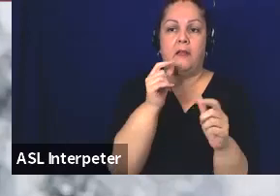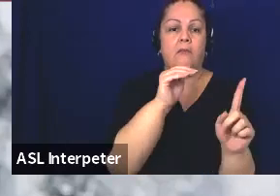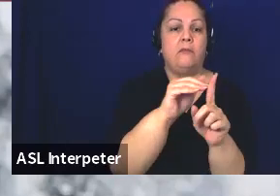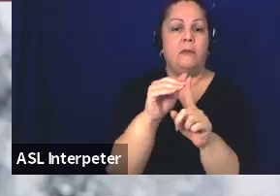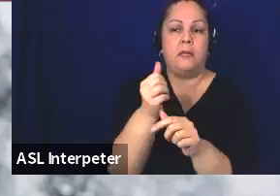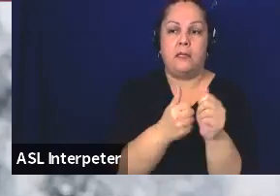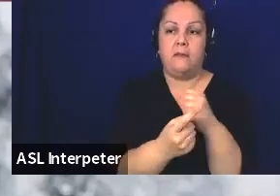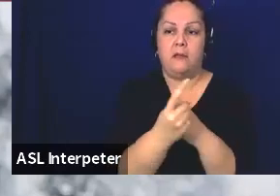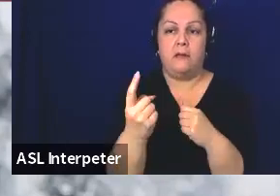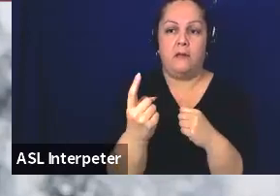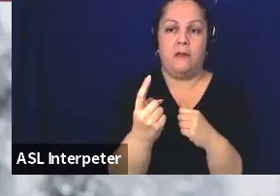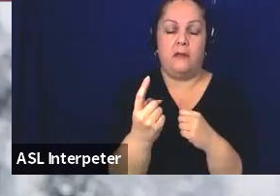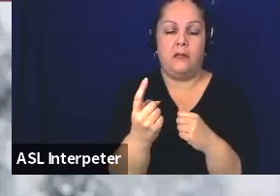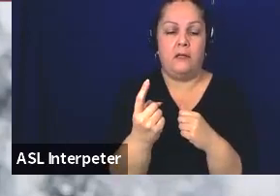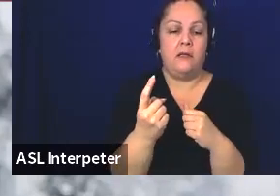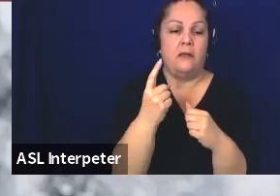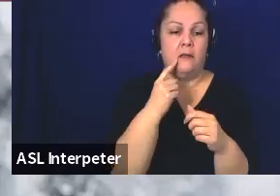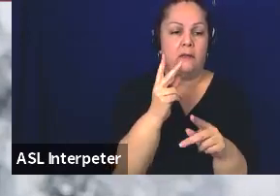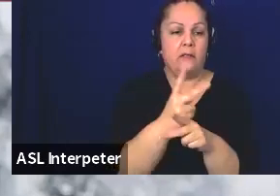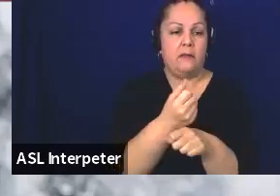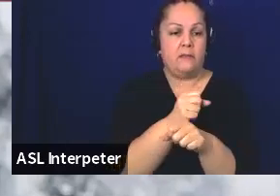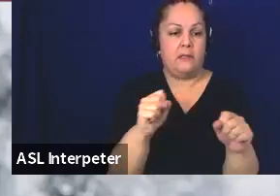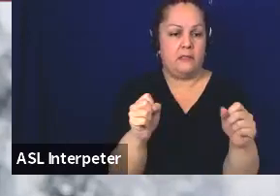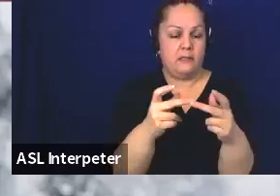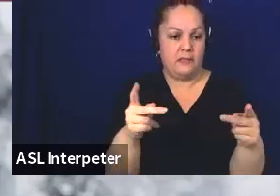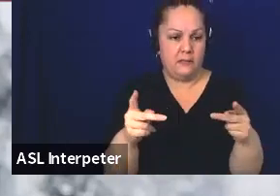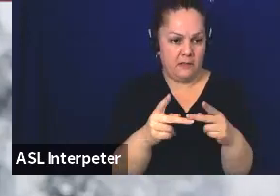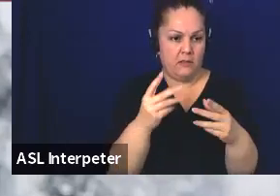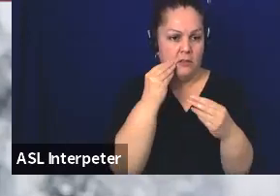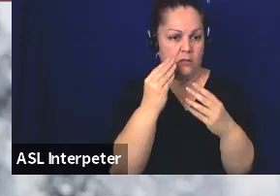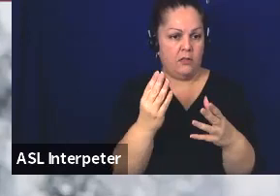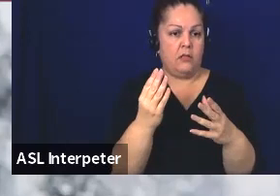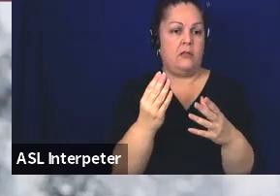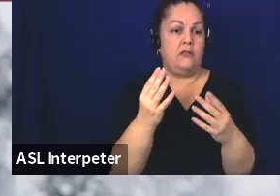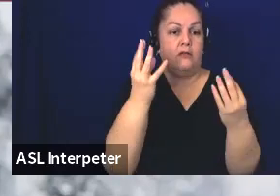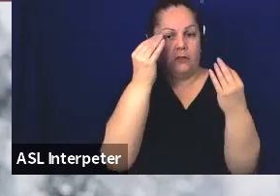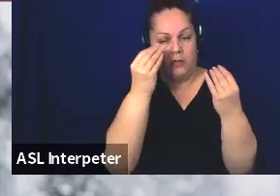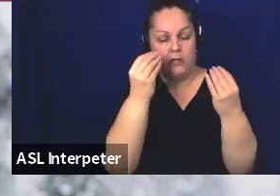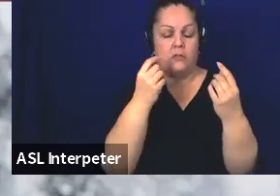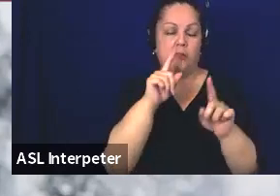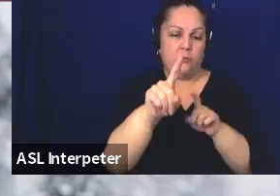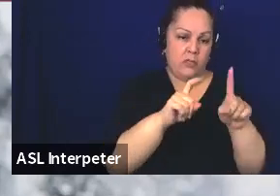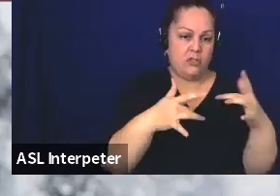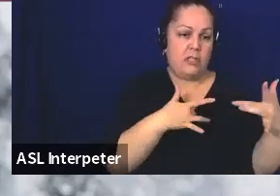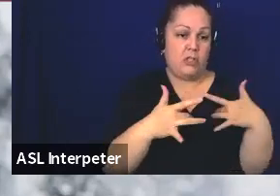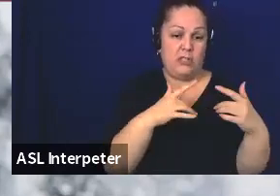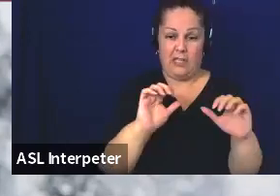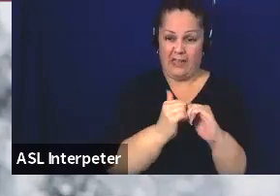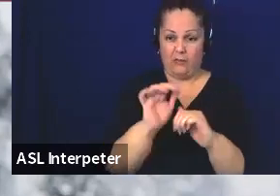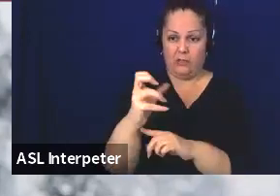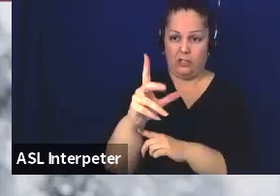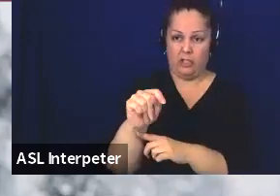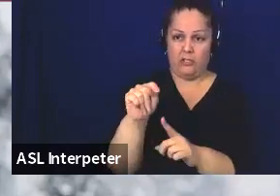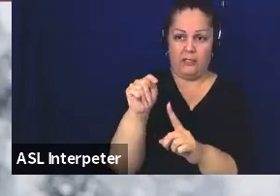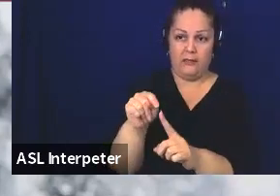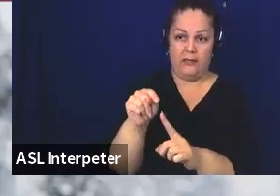our goals are to maintain a safe space by allowing our colleagues to voice thoughts, questions, and concerns through the chat feature. We